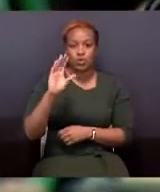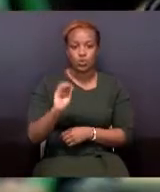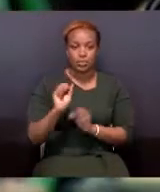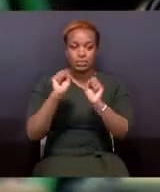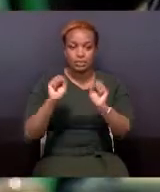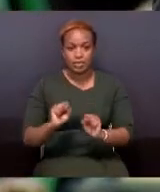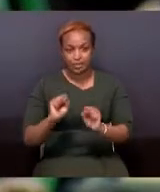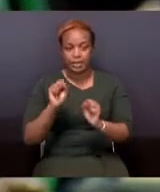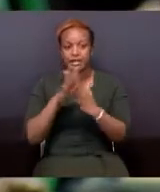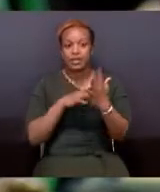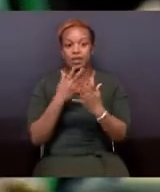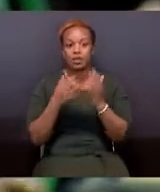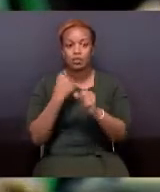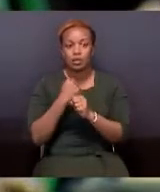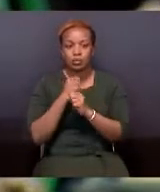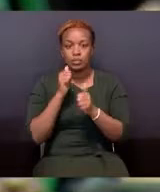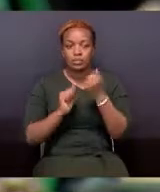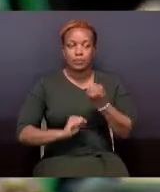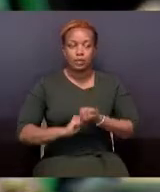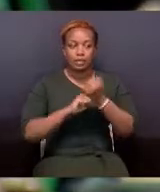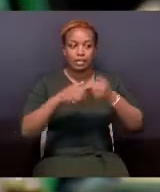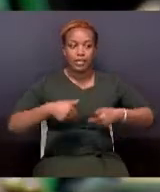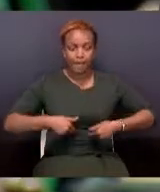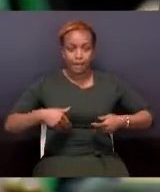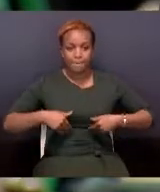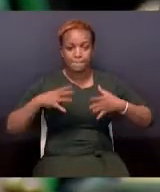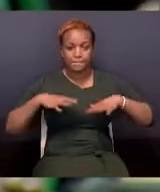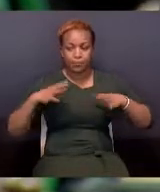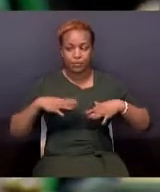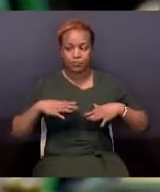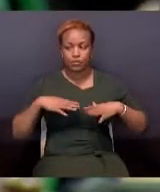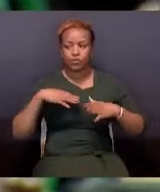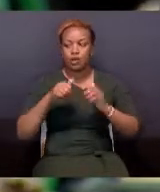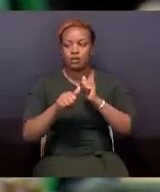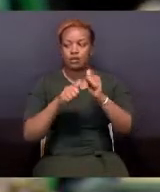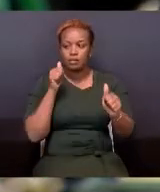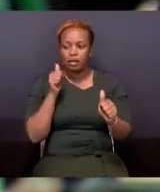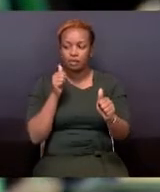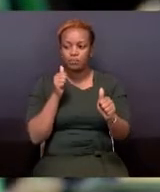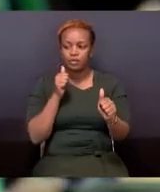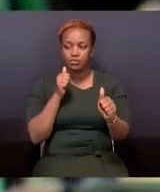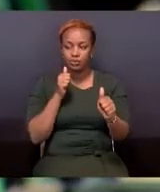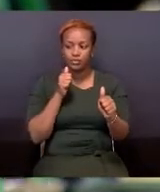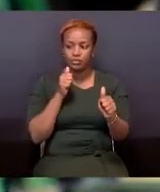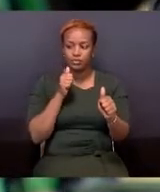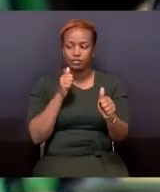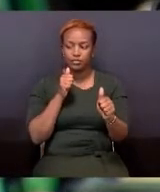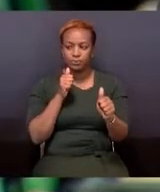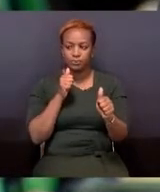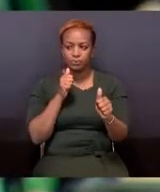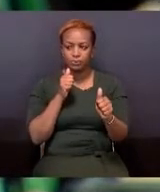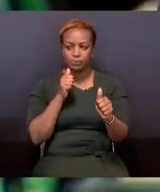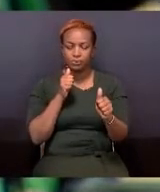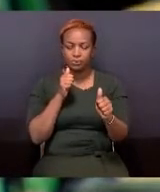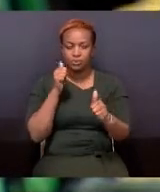supports young people so that we avoid duplication and wasting resources, but instead we create linkages and we have